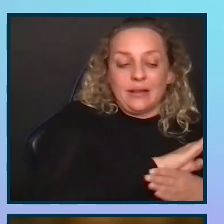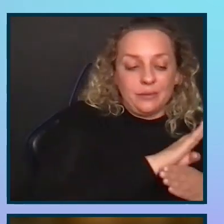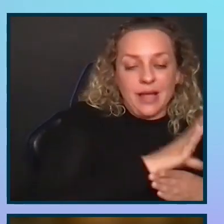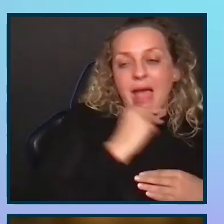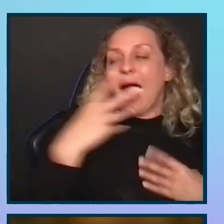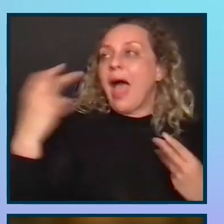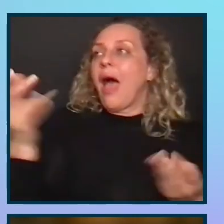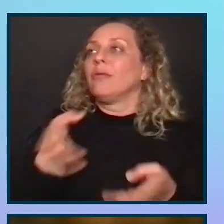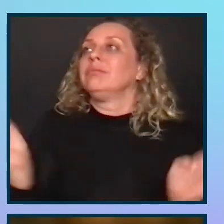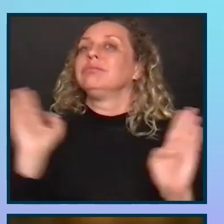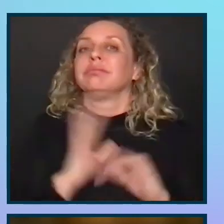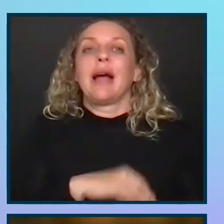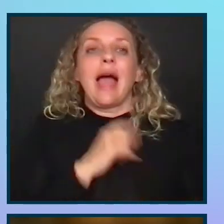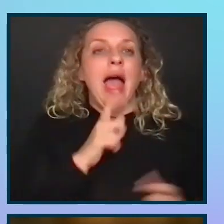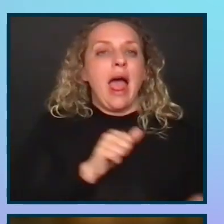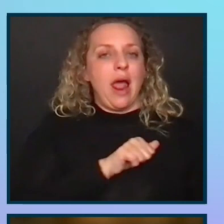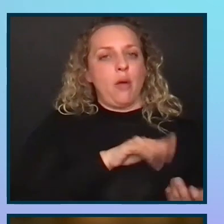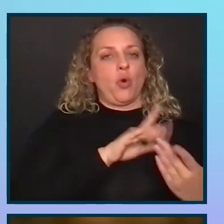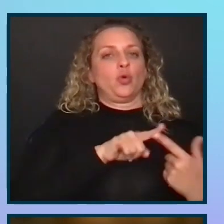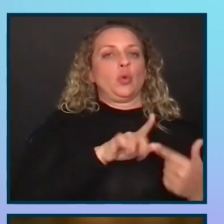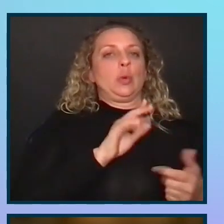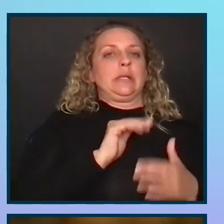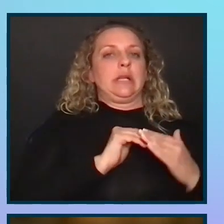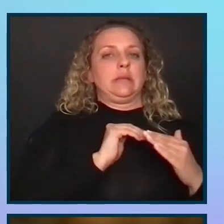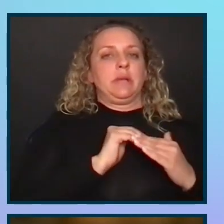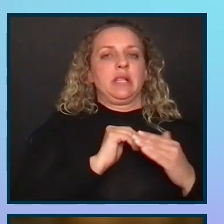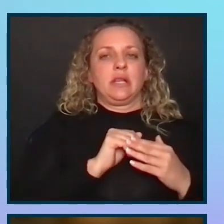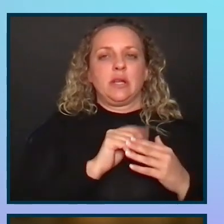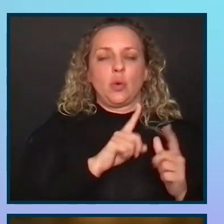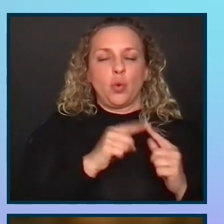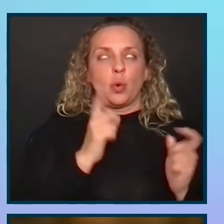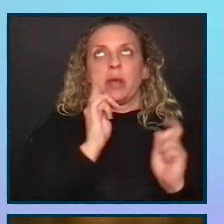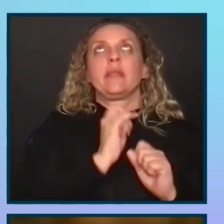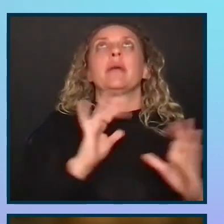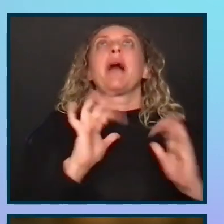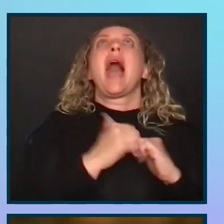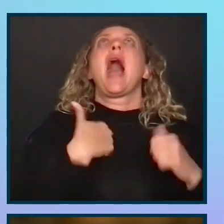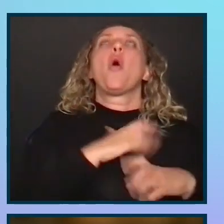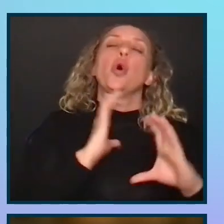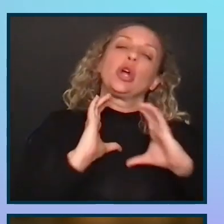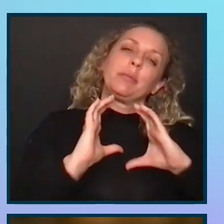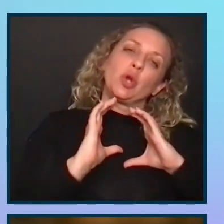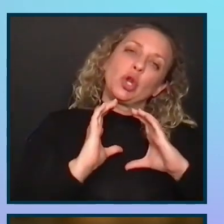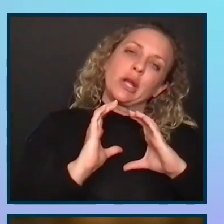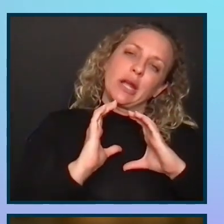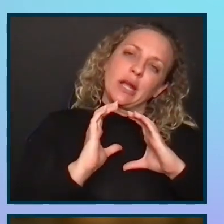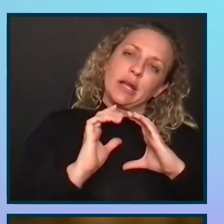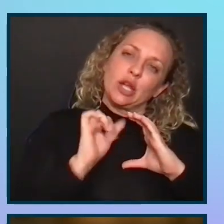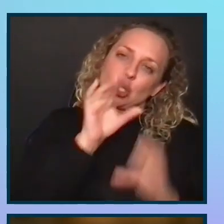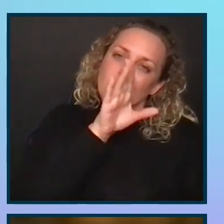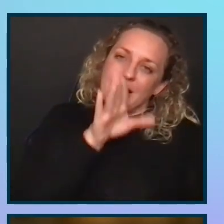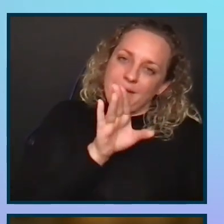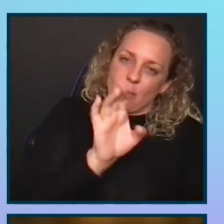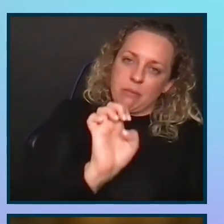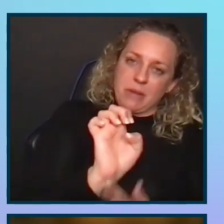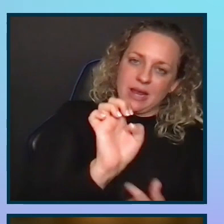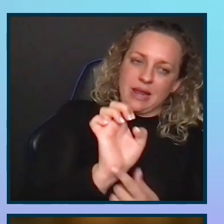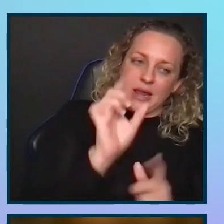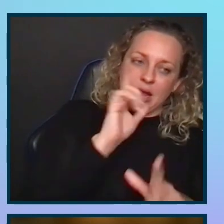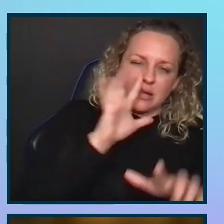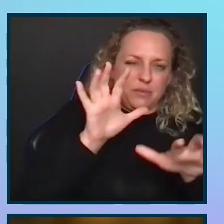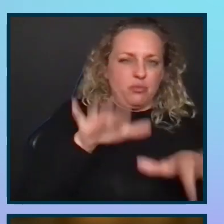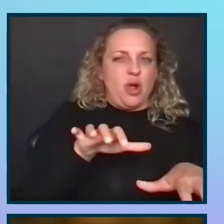externally, and then our approach to accessibility. When we think about how we're communicating out, it should never really be a